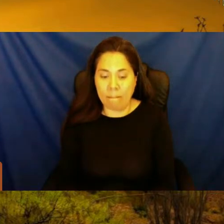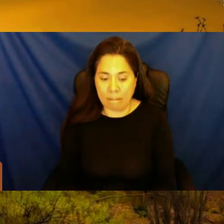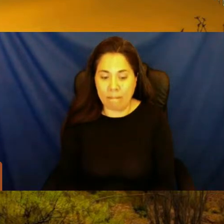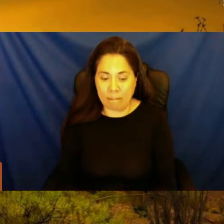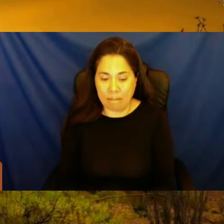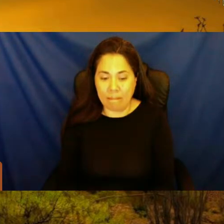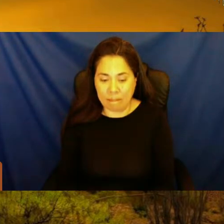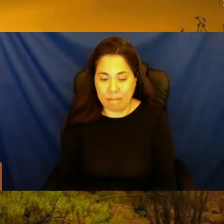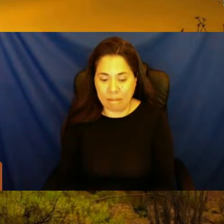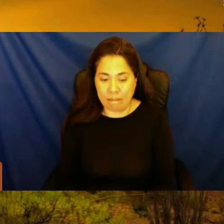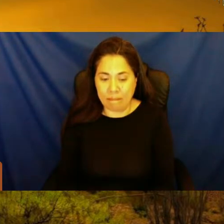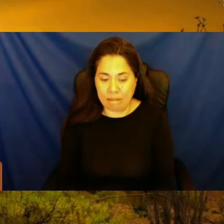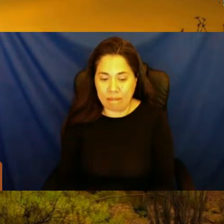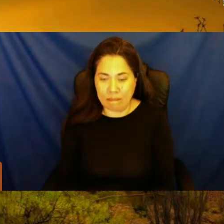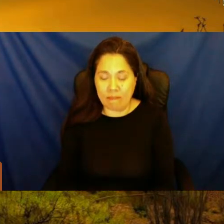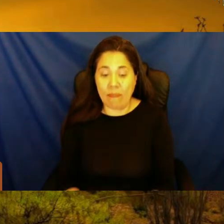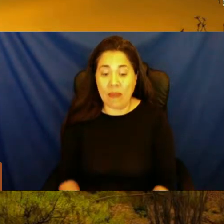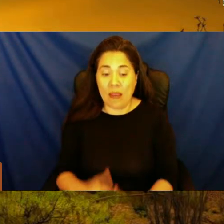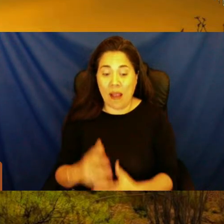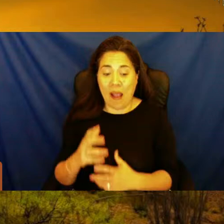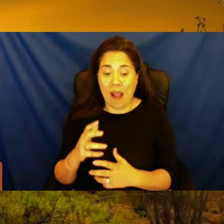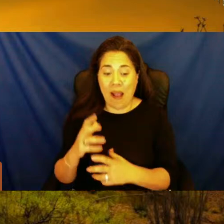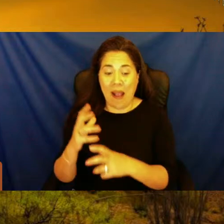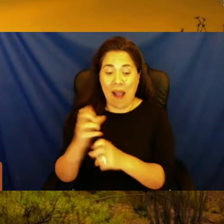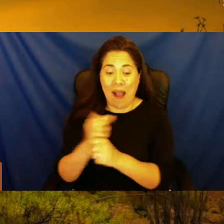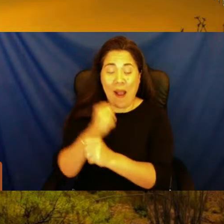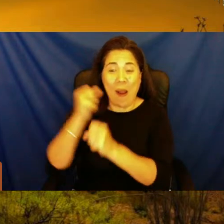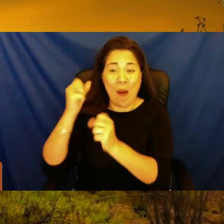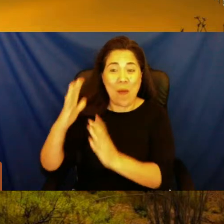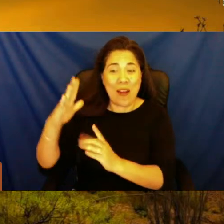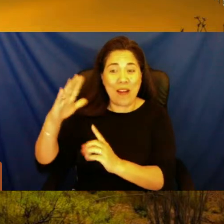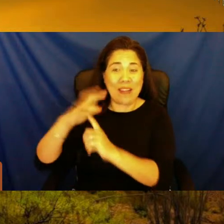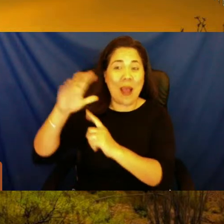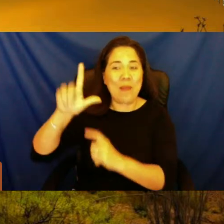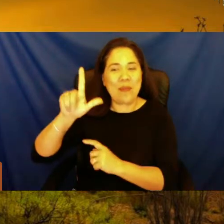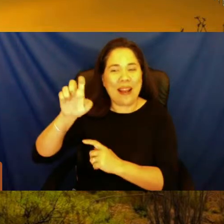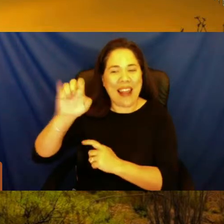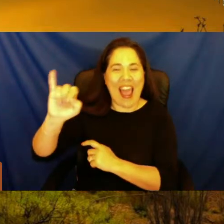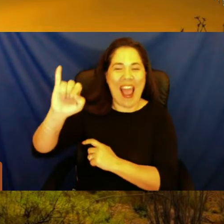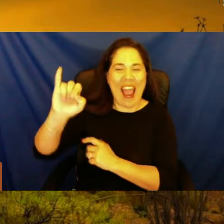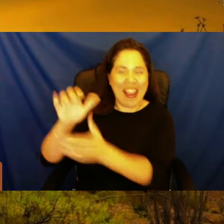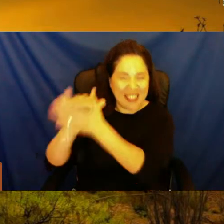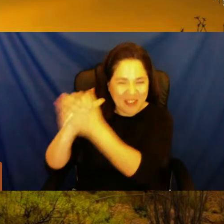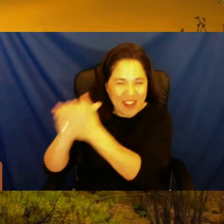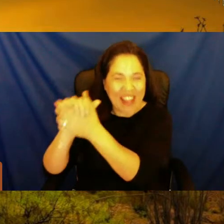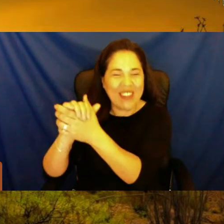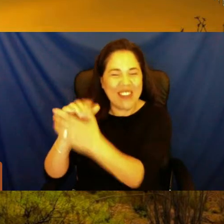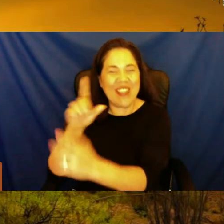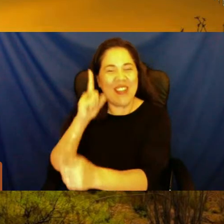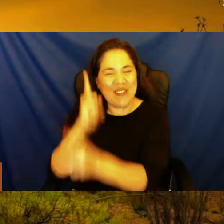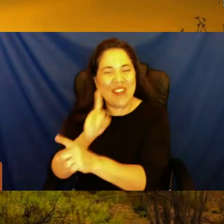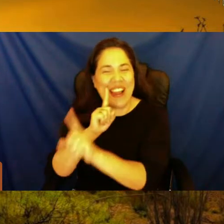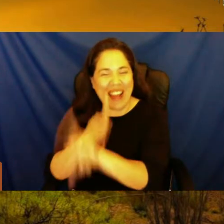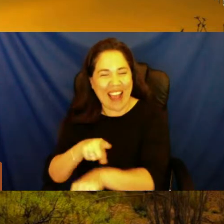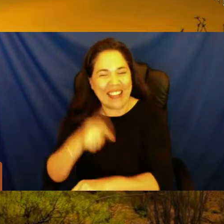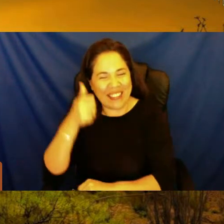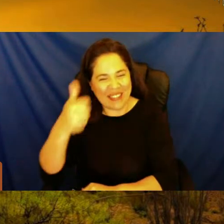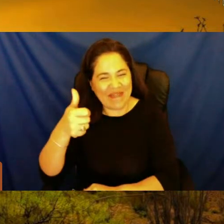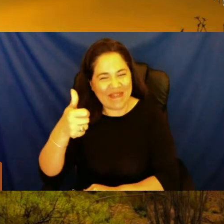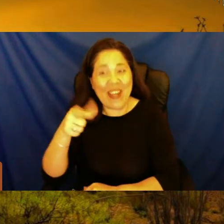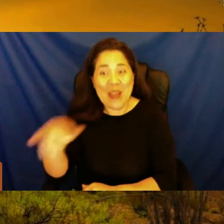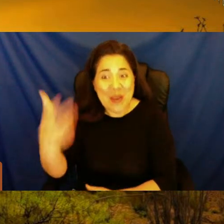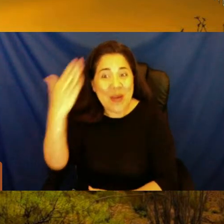But if not, our winner was Lei. So congratulations, Lei. Good job on getting that question correct. You know